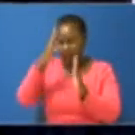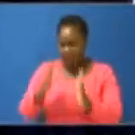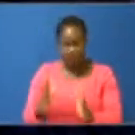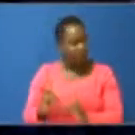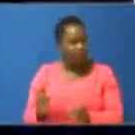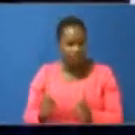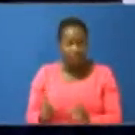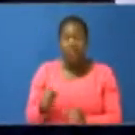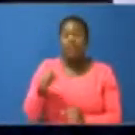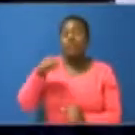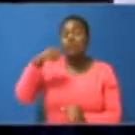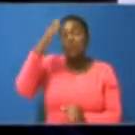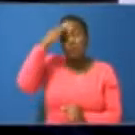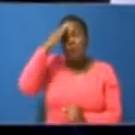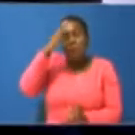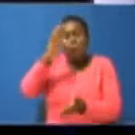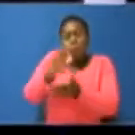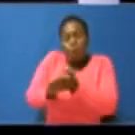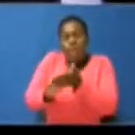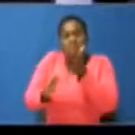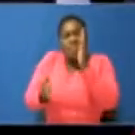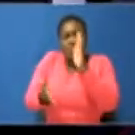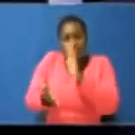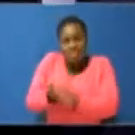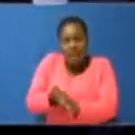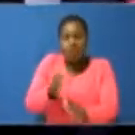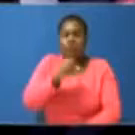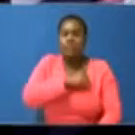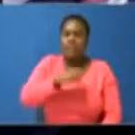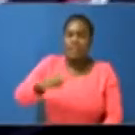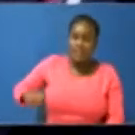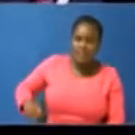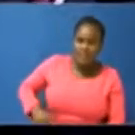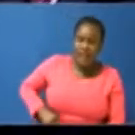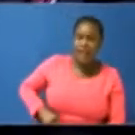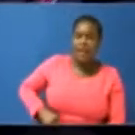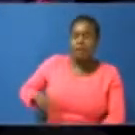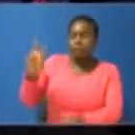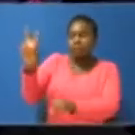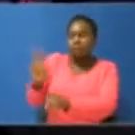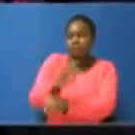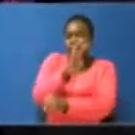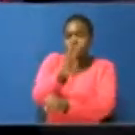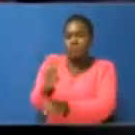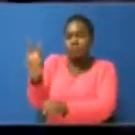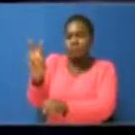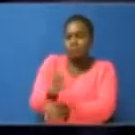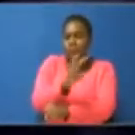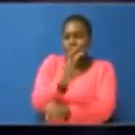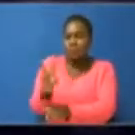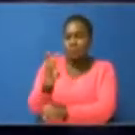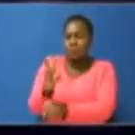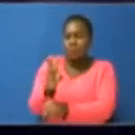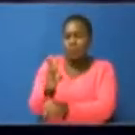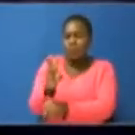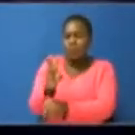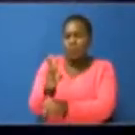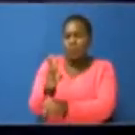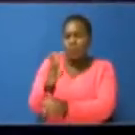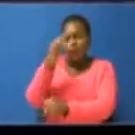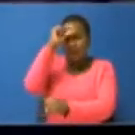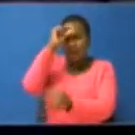because we know that without the role of the senator who oversights that body which is